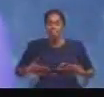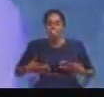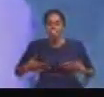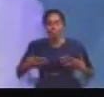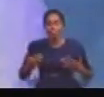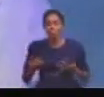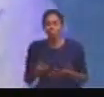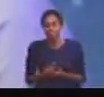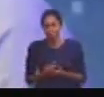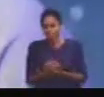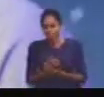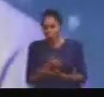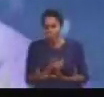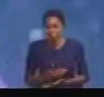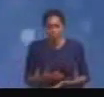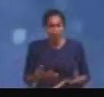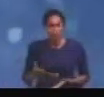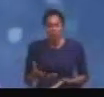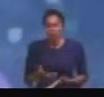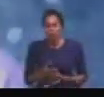life.